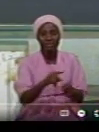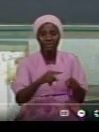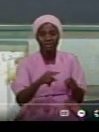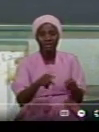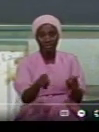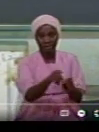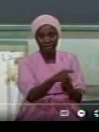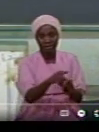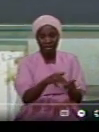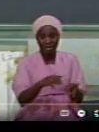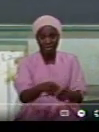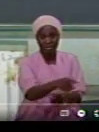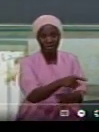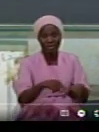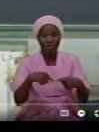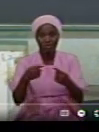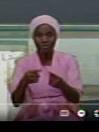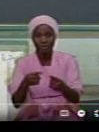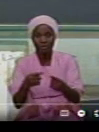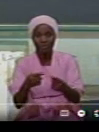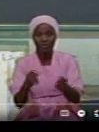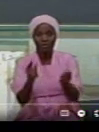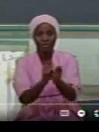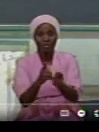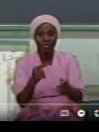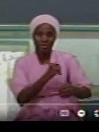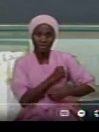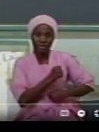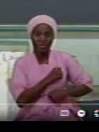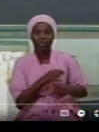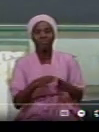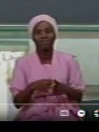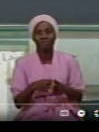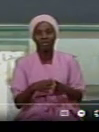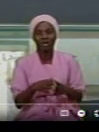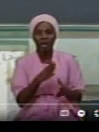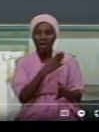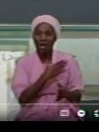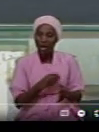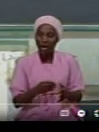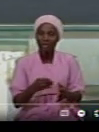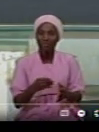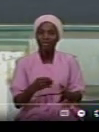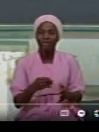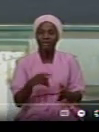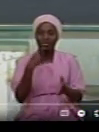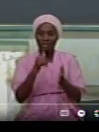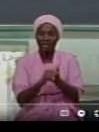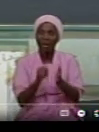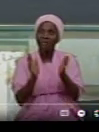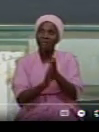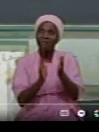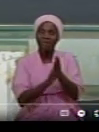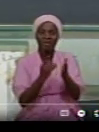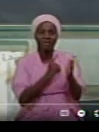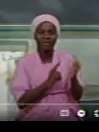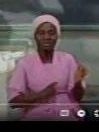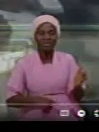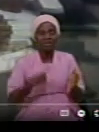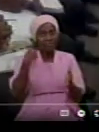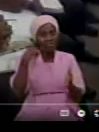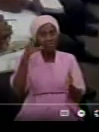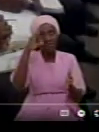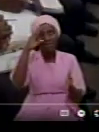army, and to say, praise the Lord, for his mercy endureth forever. Praise